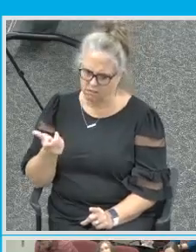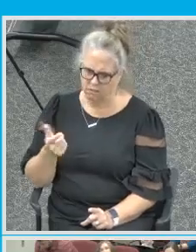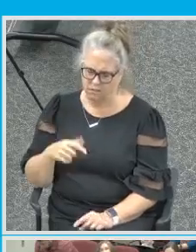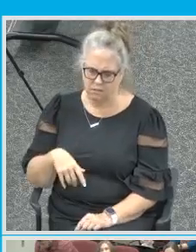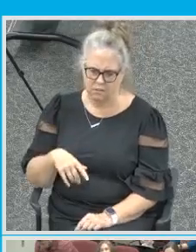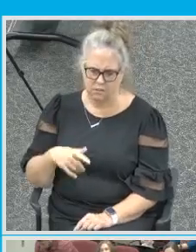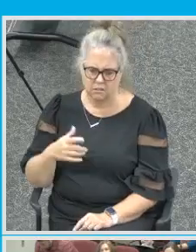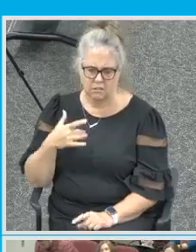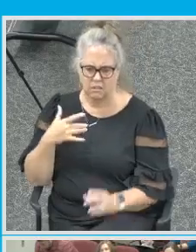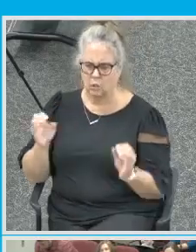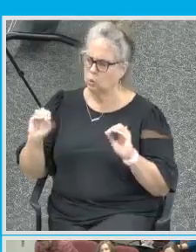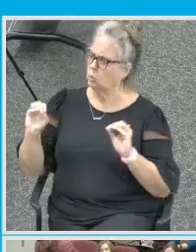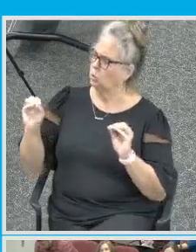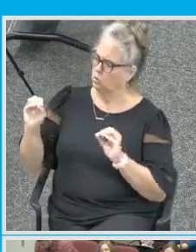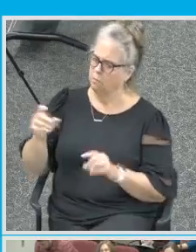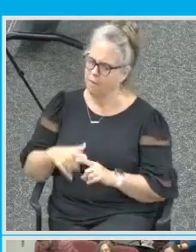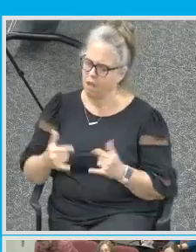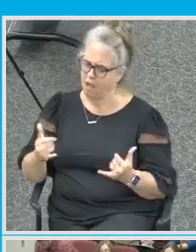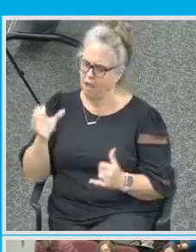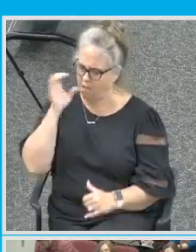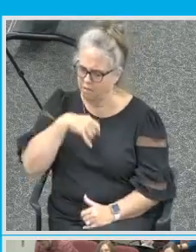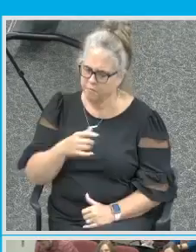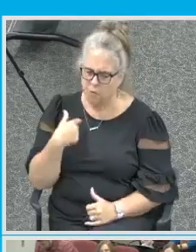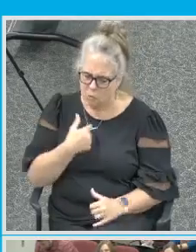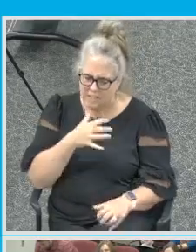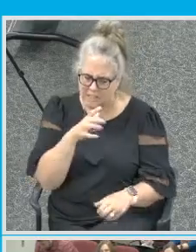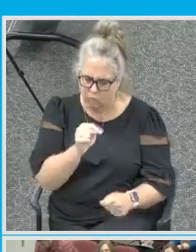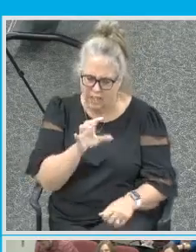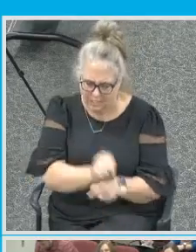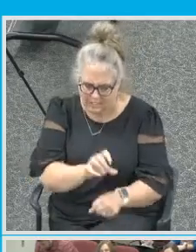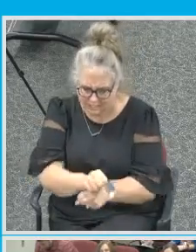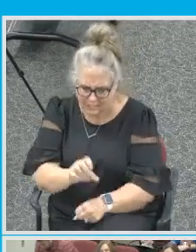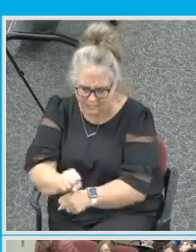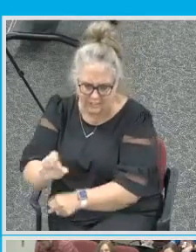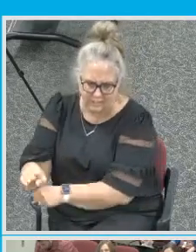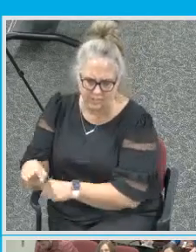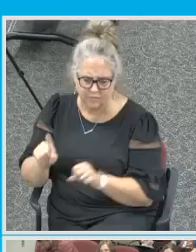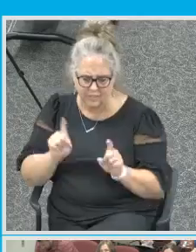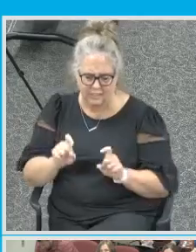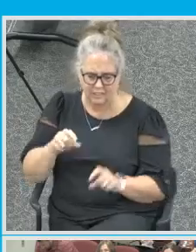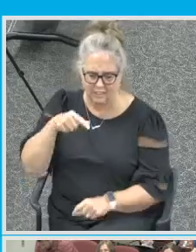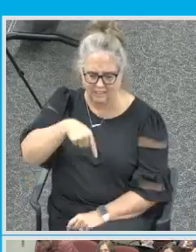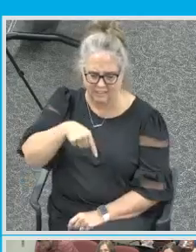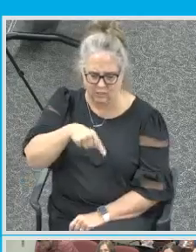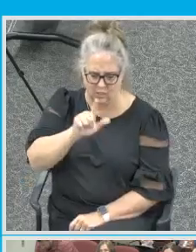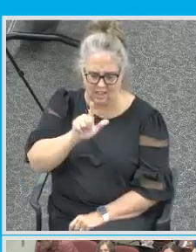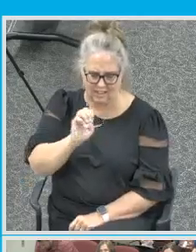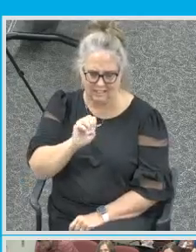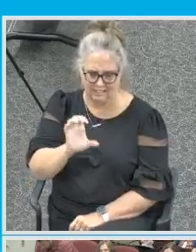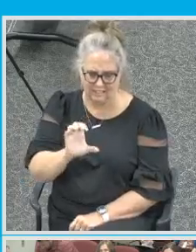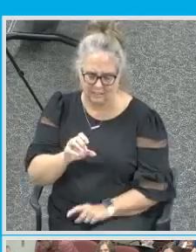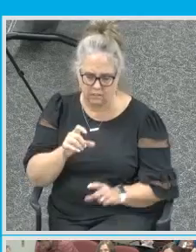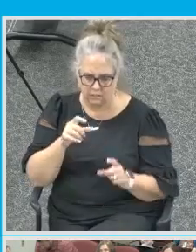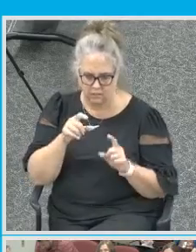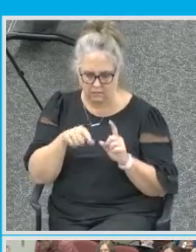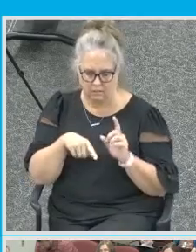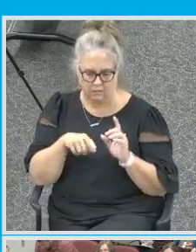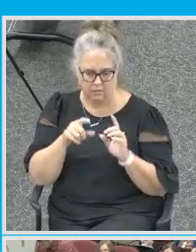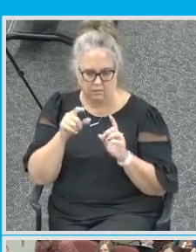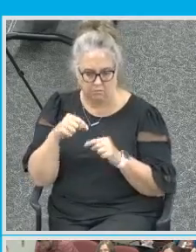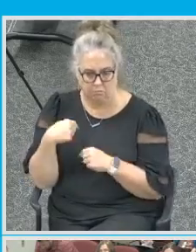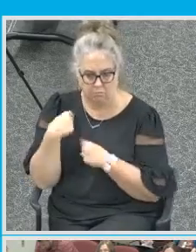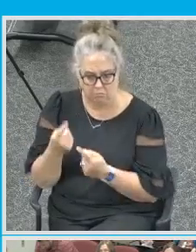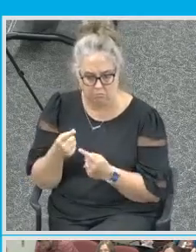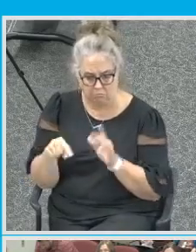well, we're trapping some mosquitoes, and we see some Culex mosquitoes here and there, and we tested them West Nile, and it's negative. This year,